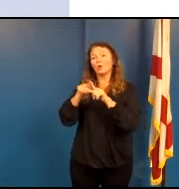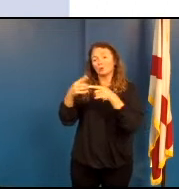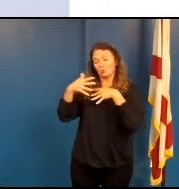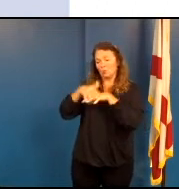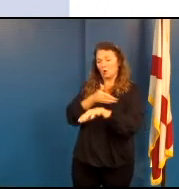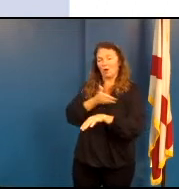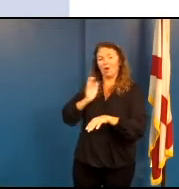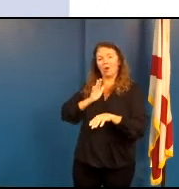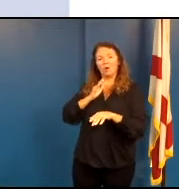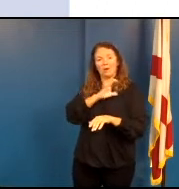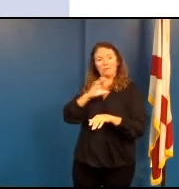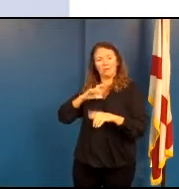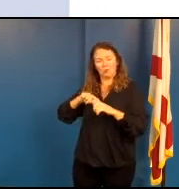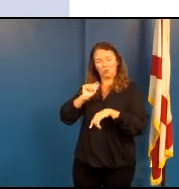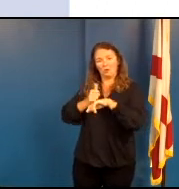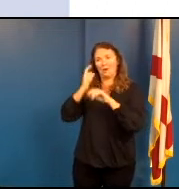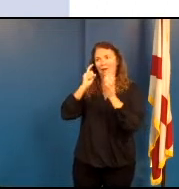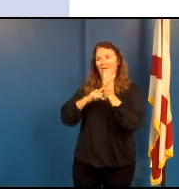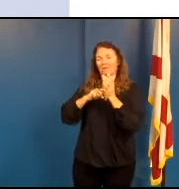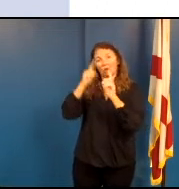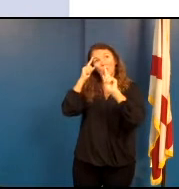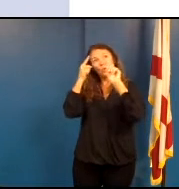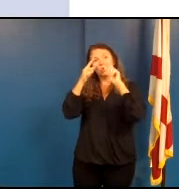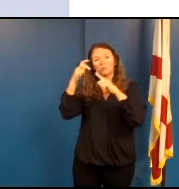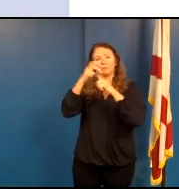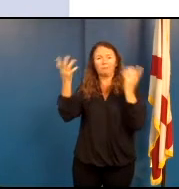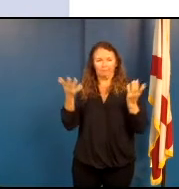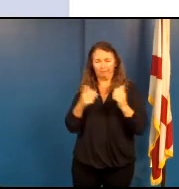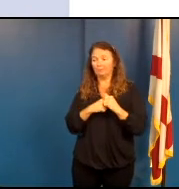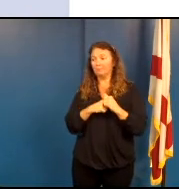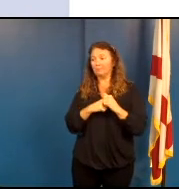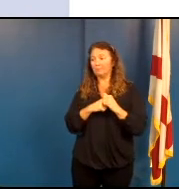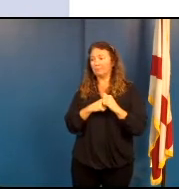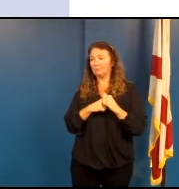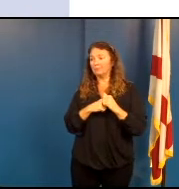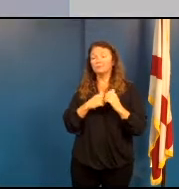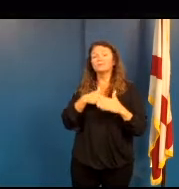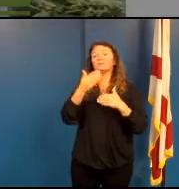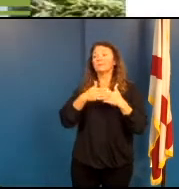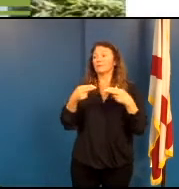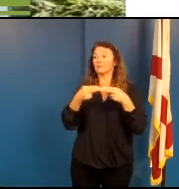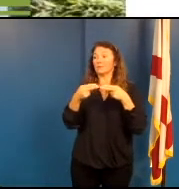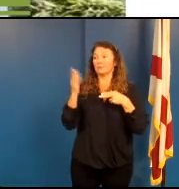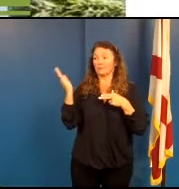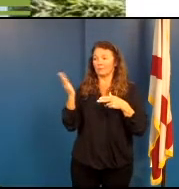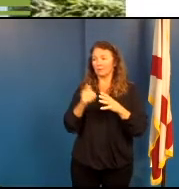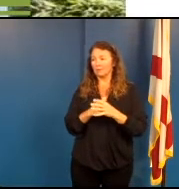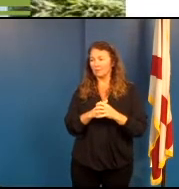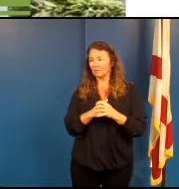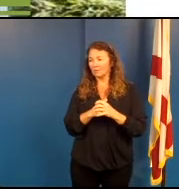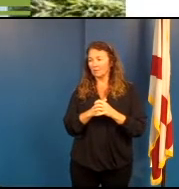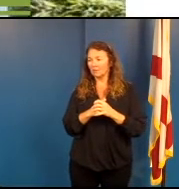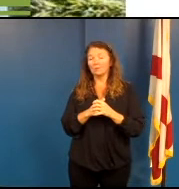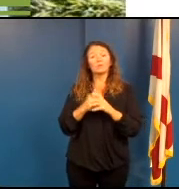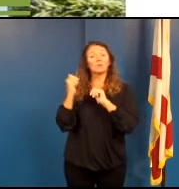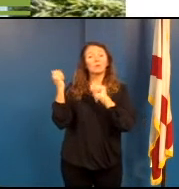planning committee so that we can identify goal champions. And the next slide, as